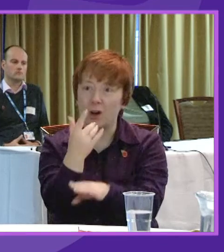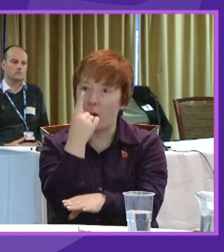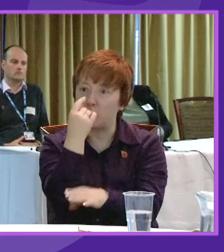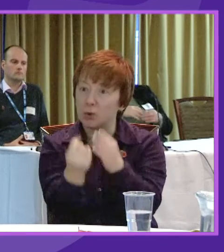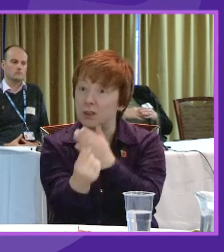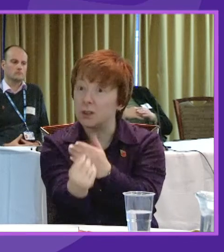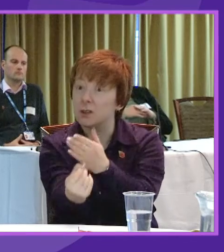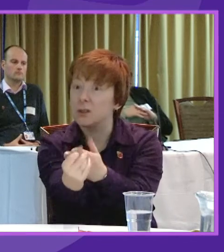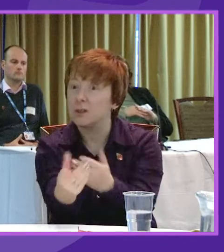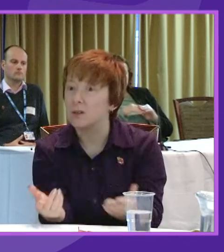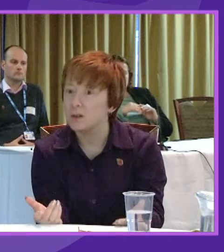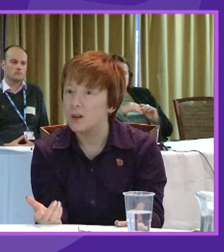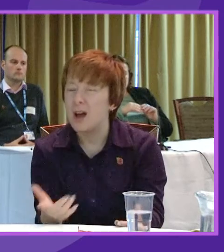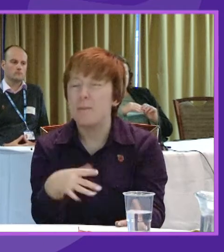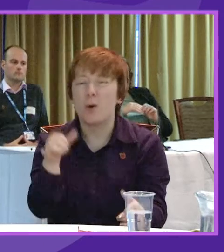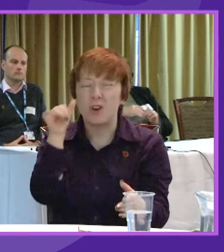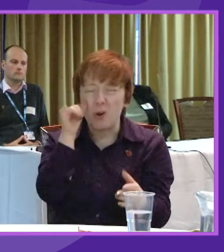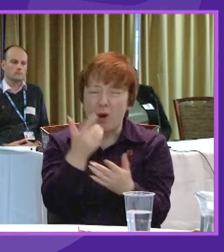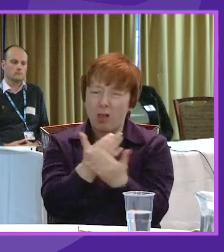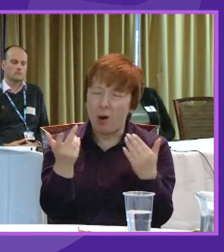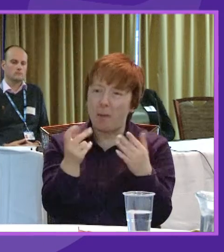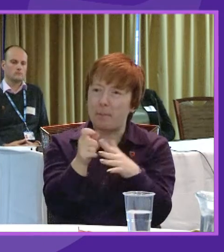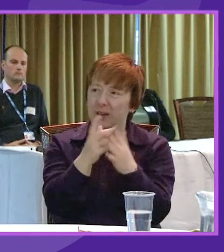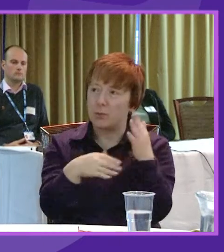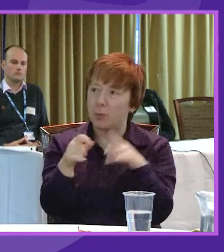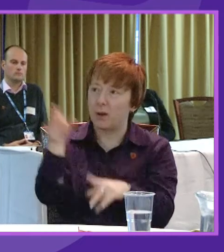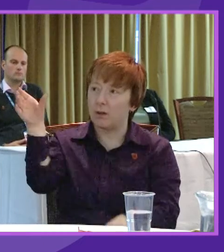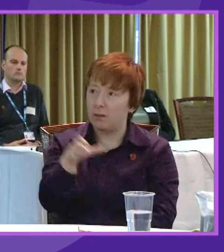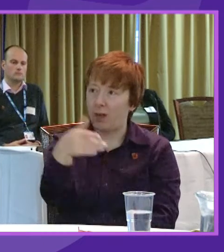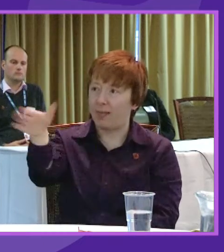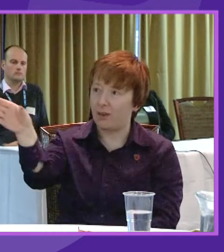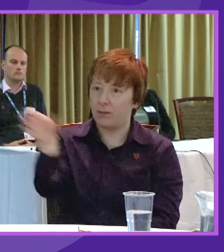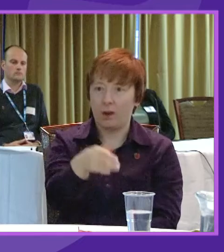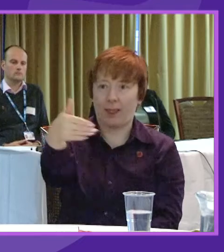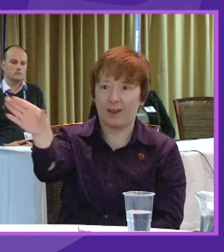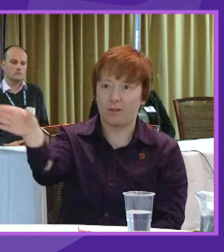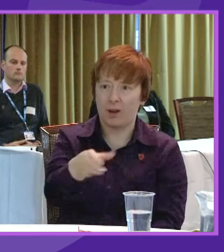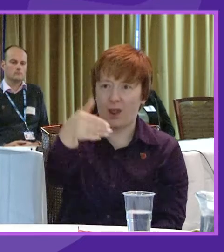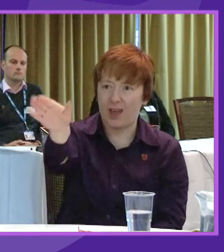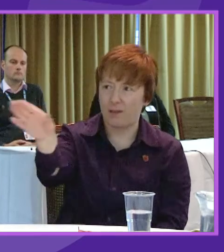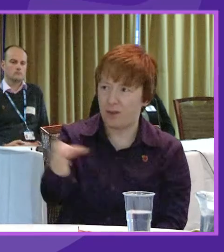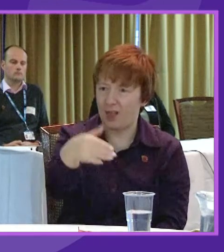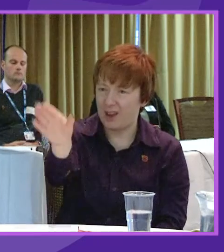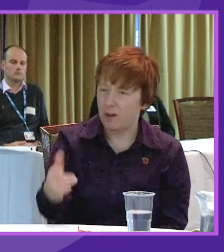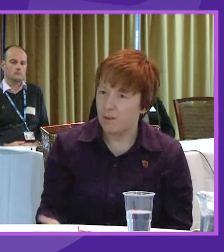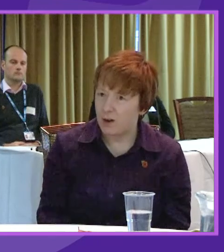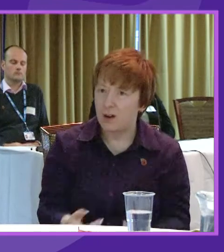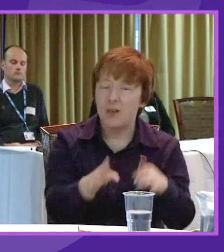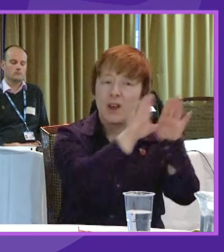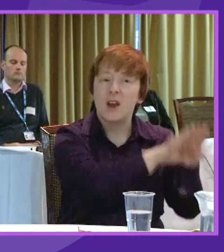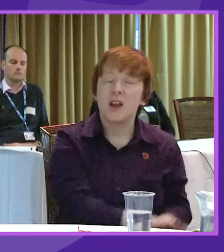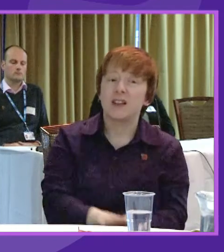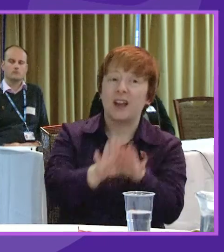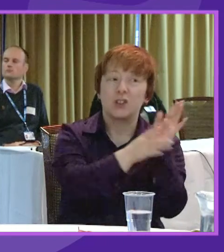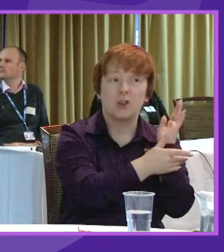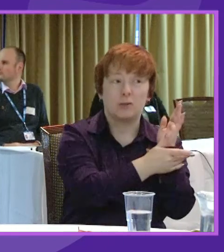might not be a surprise, given the high turnover we know there is in the PWP workforce, but less than 1/4 in the national survey, that